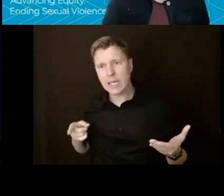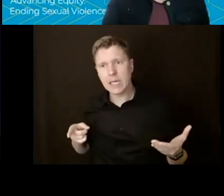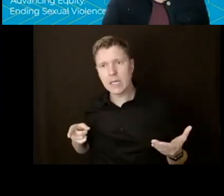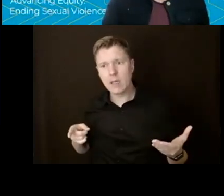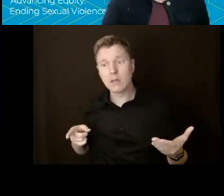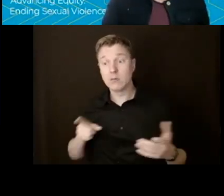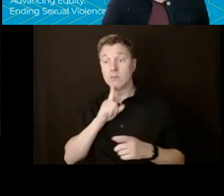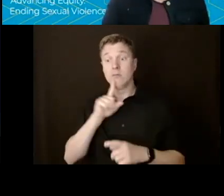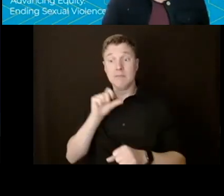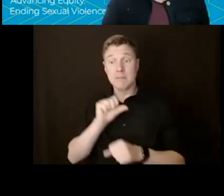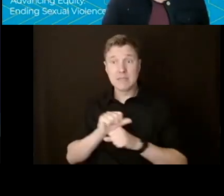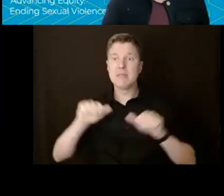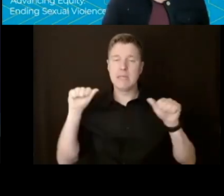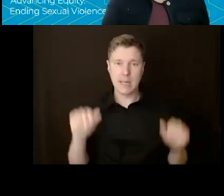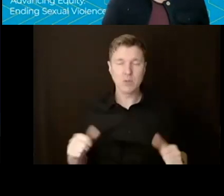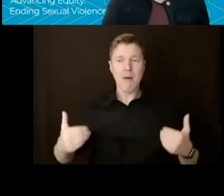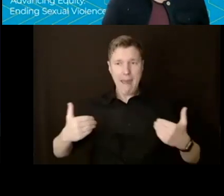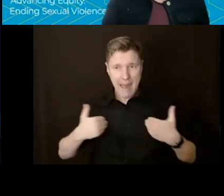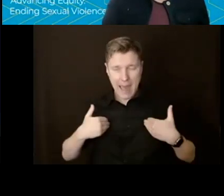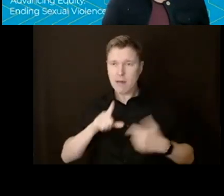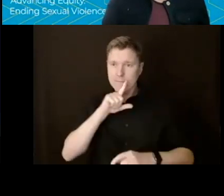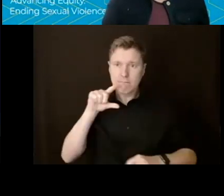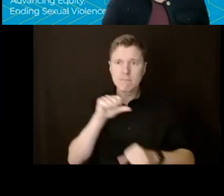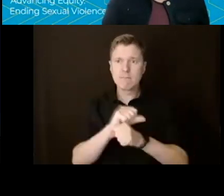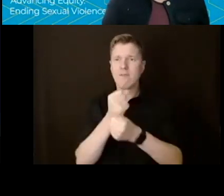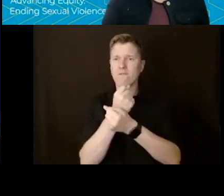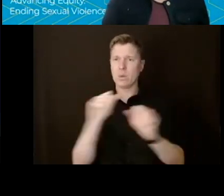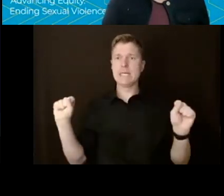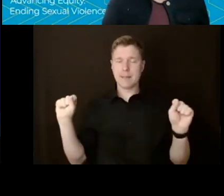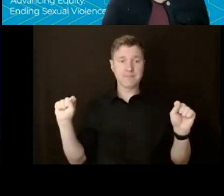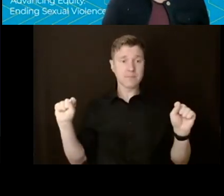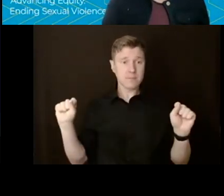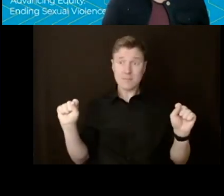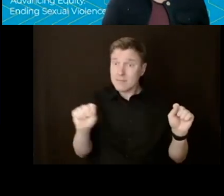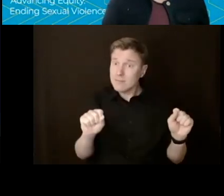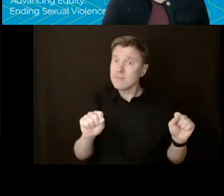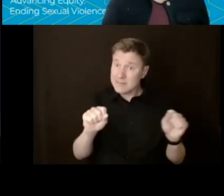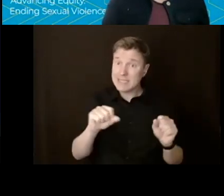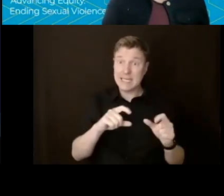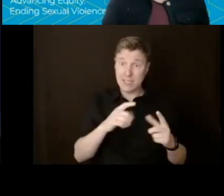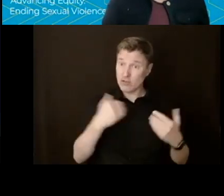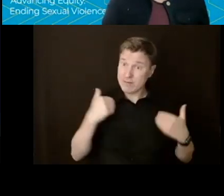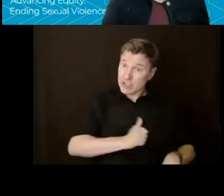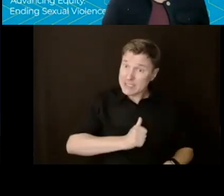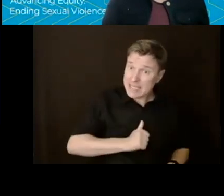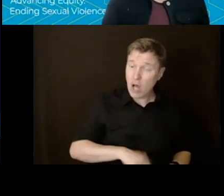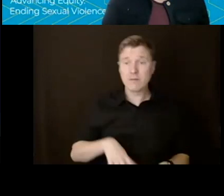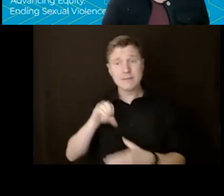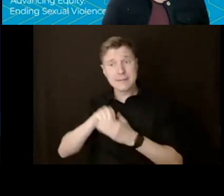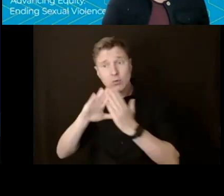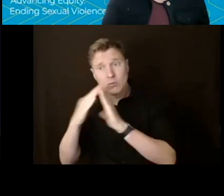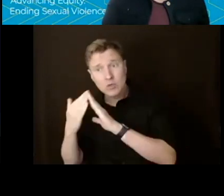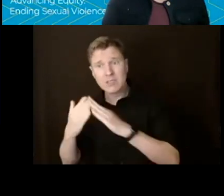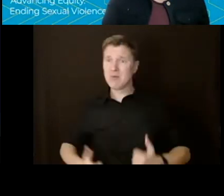able to have real freedom in your body, to have real freedom in community, to live your